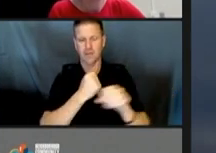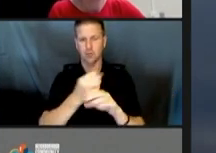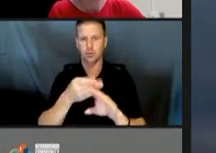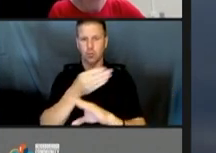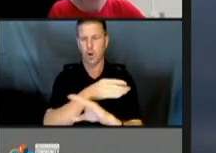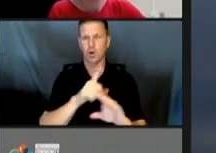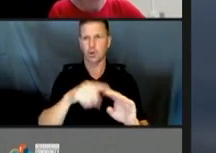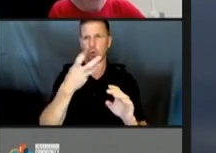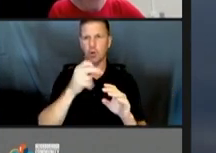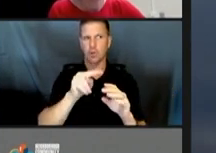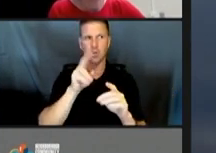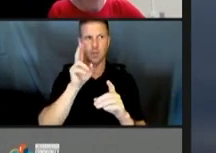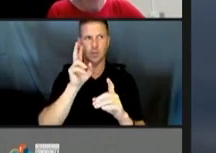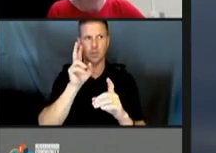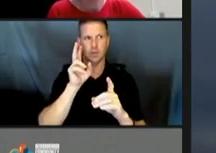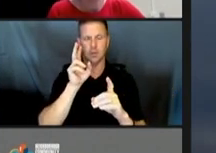application